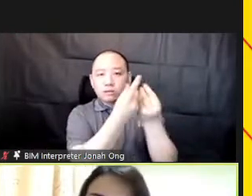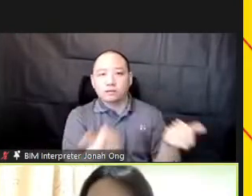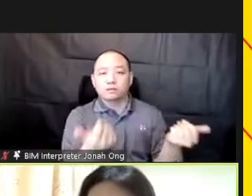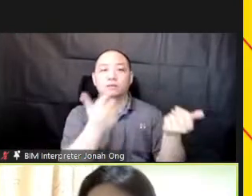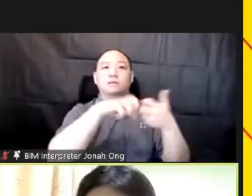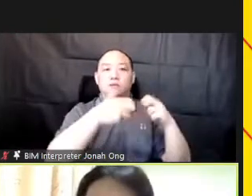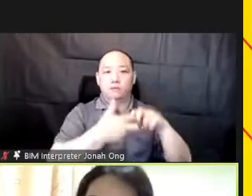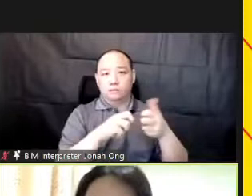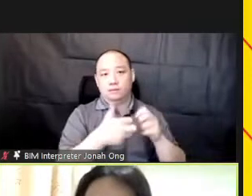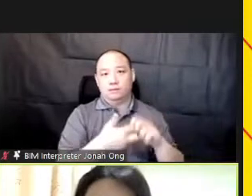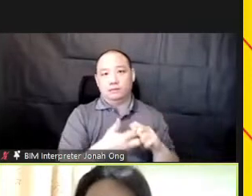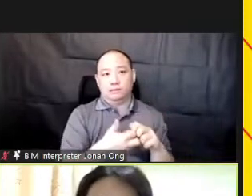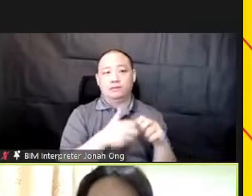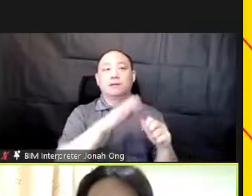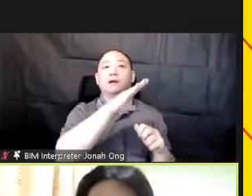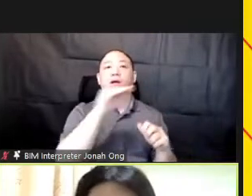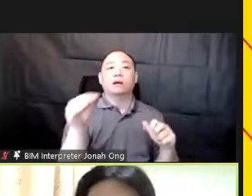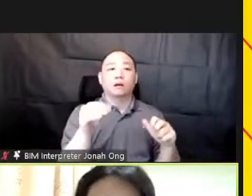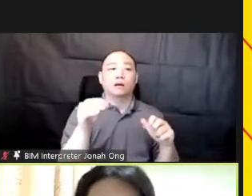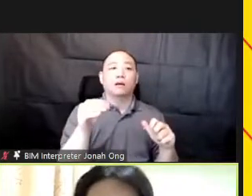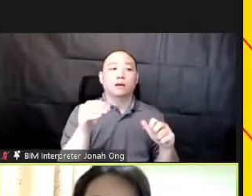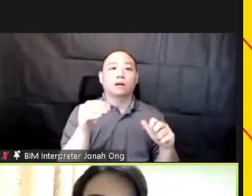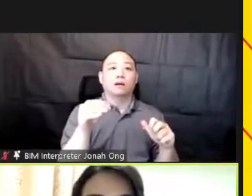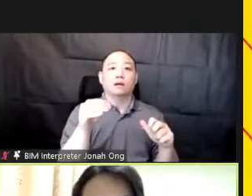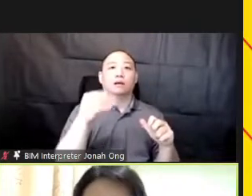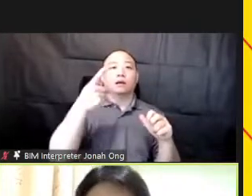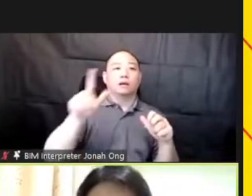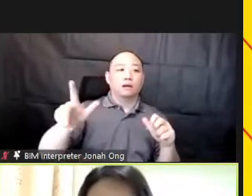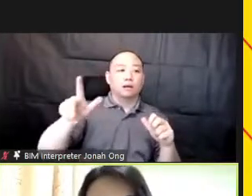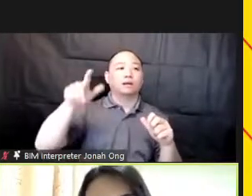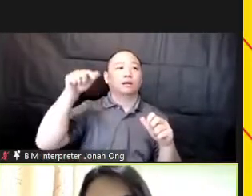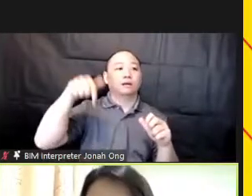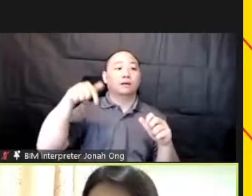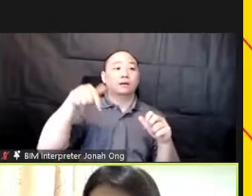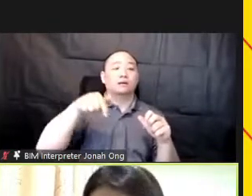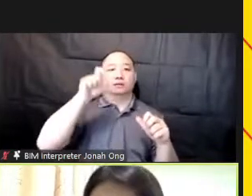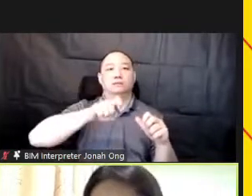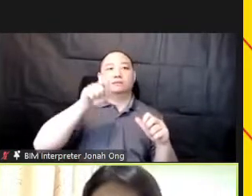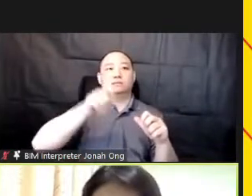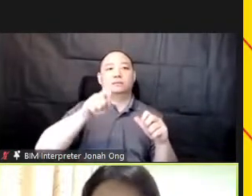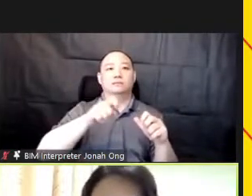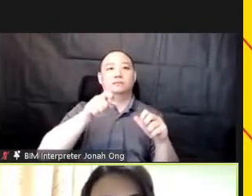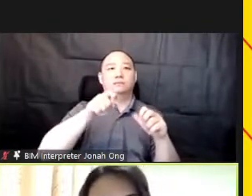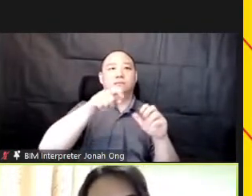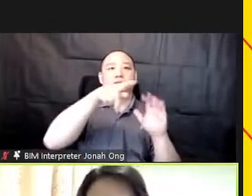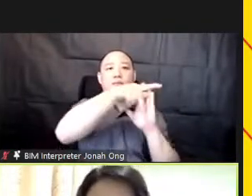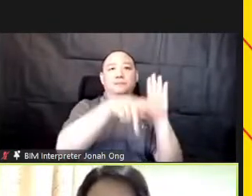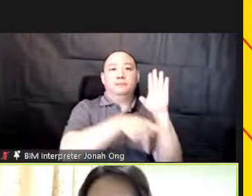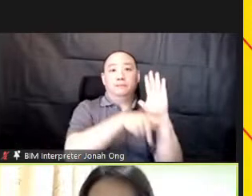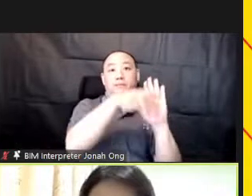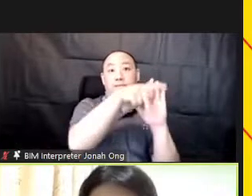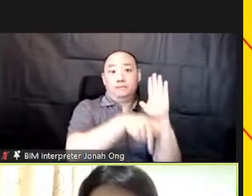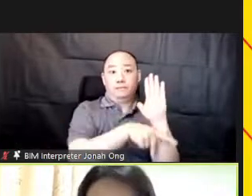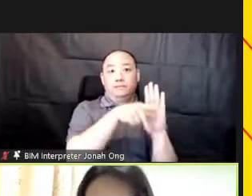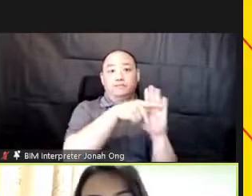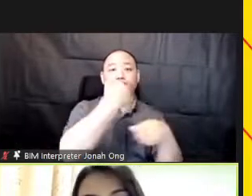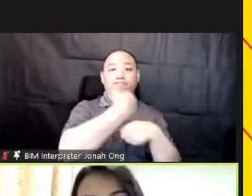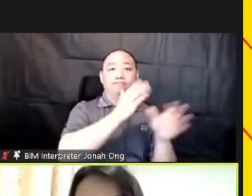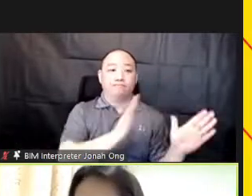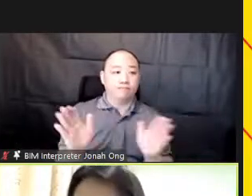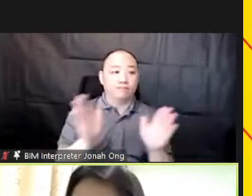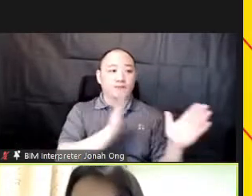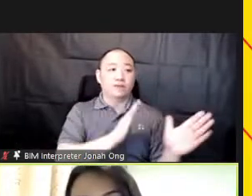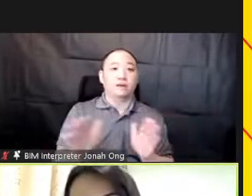is all the policy settings and the macro planning. The states do the delivery planning. And finally, the districts,